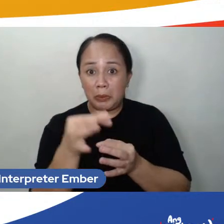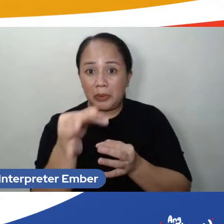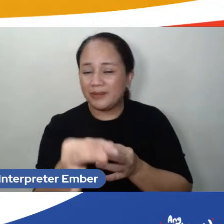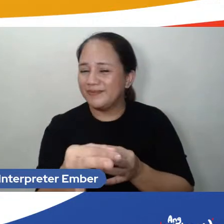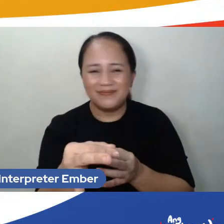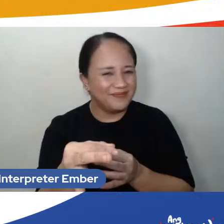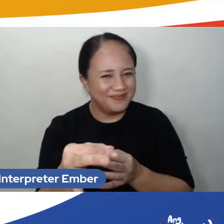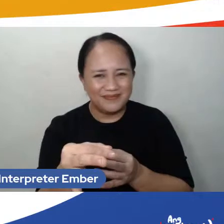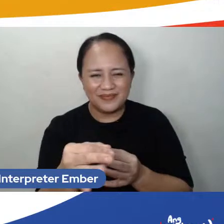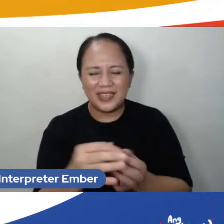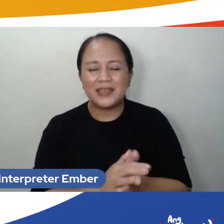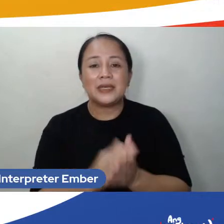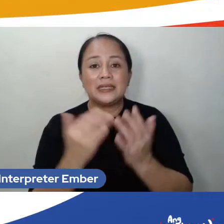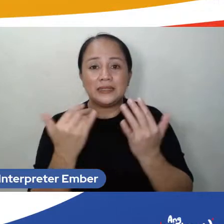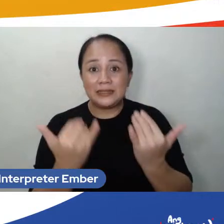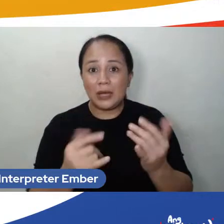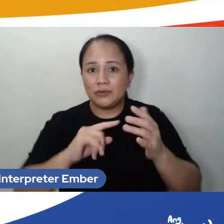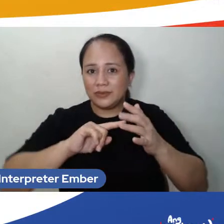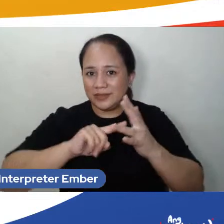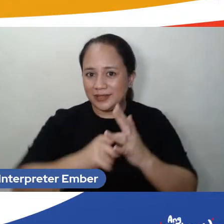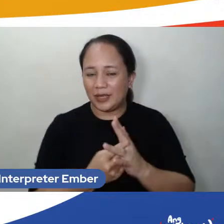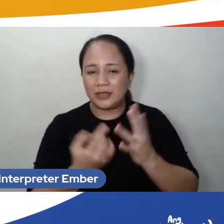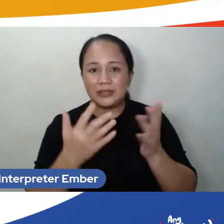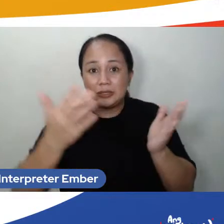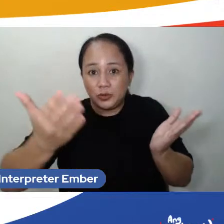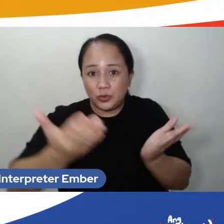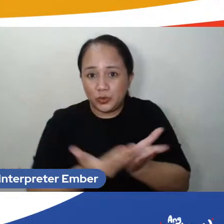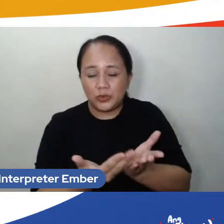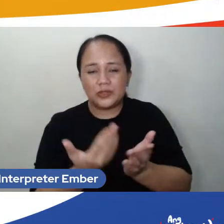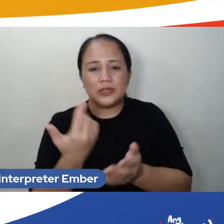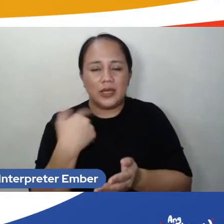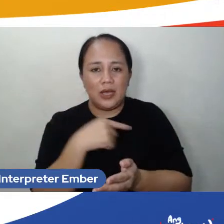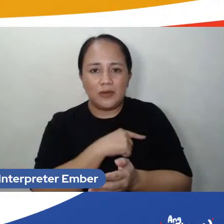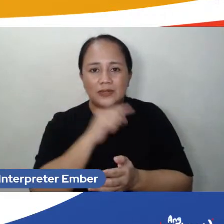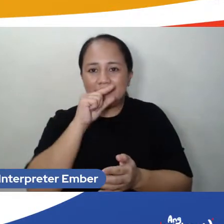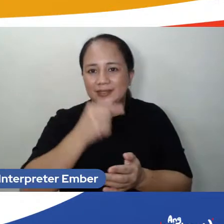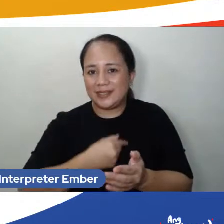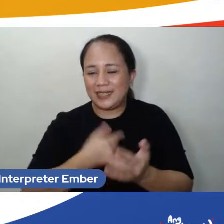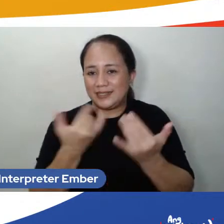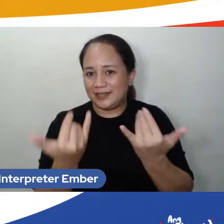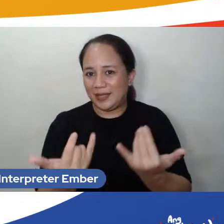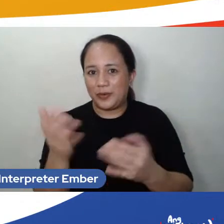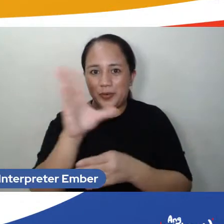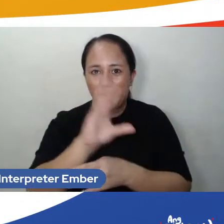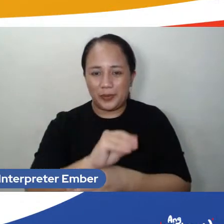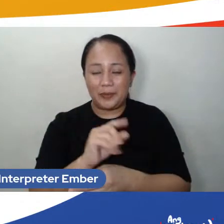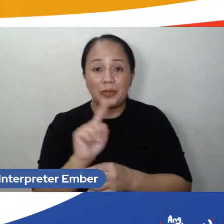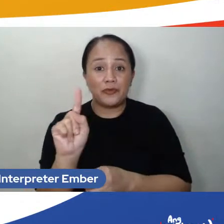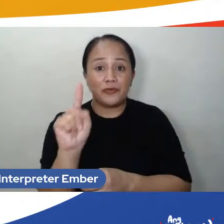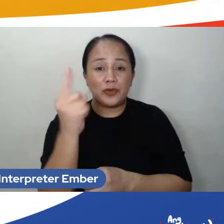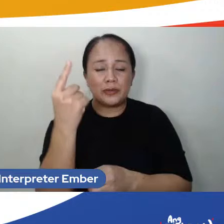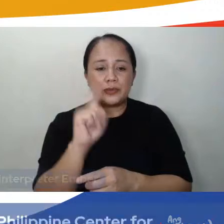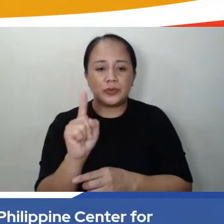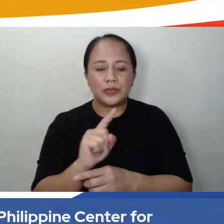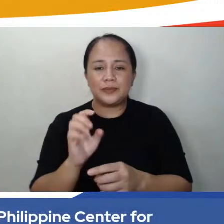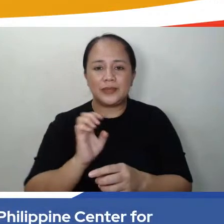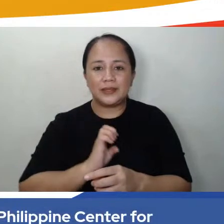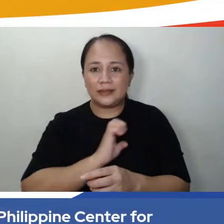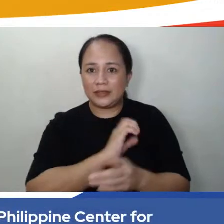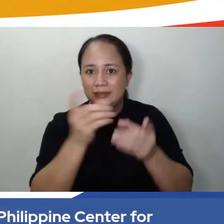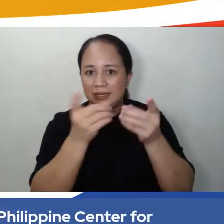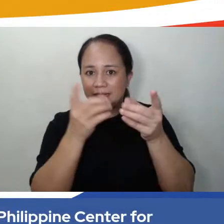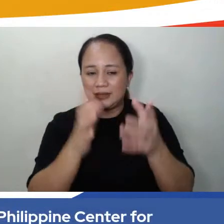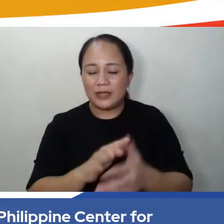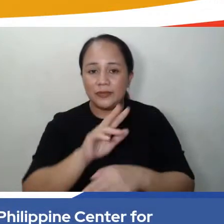wala na pa tumpik-tumpik ka, simulan na po natin ipakilala ang ating mga guests for tonight. Our first guest is the Executive Director of